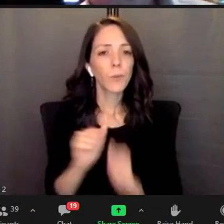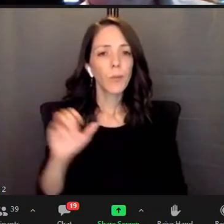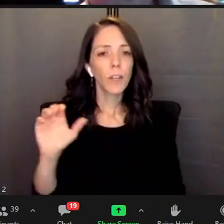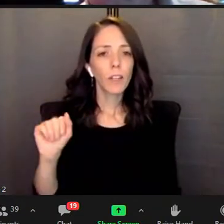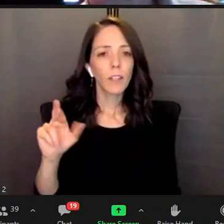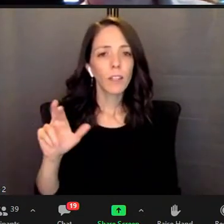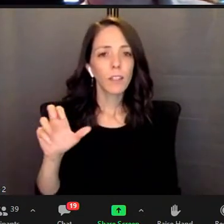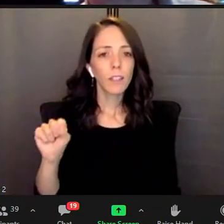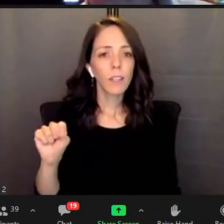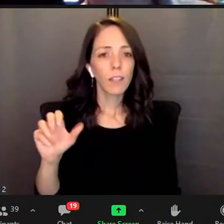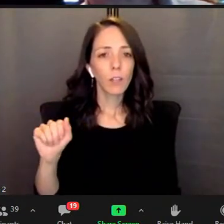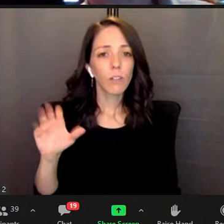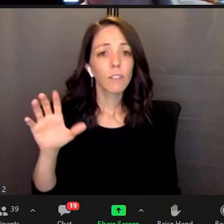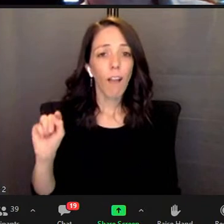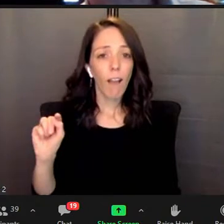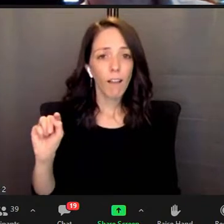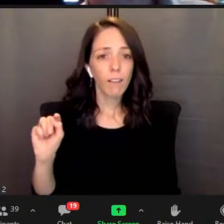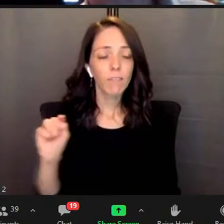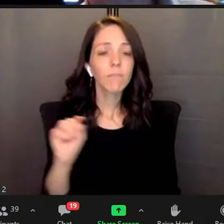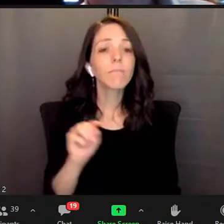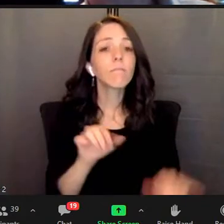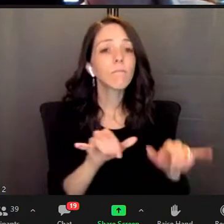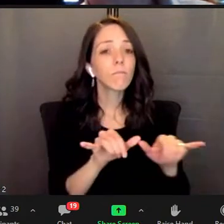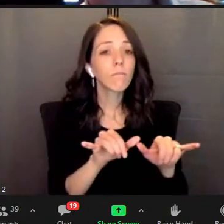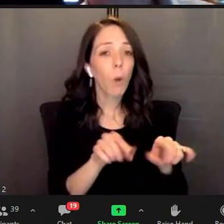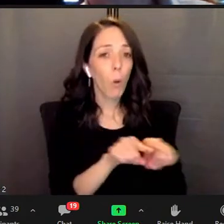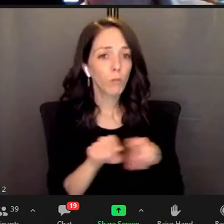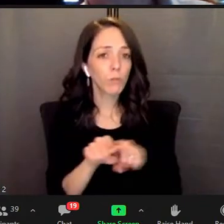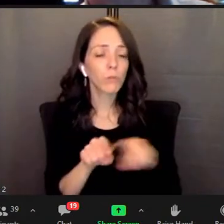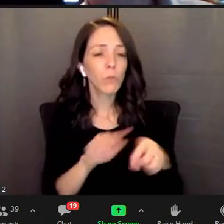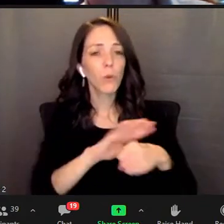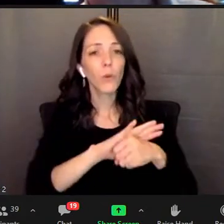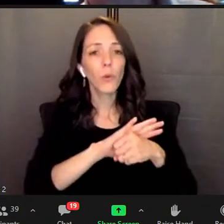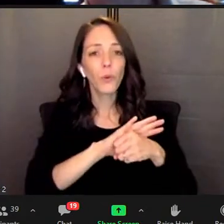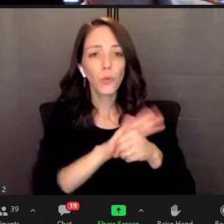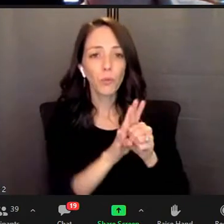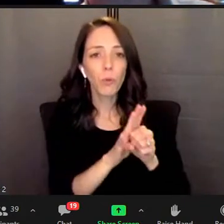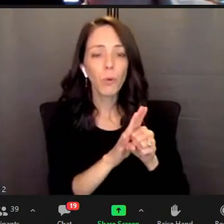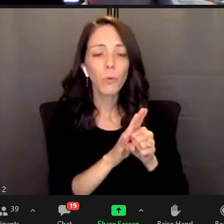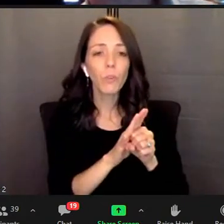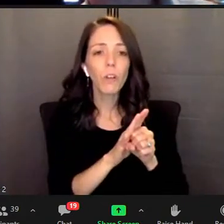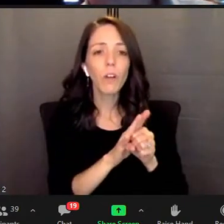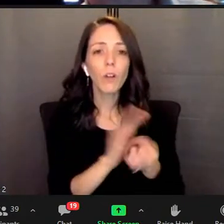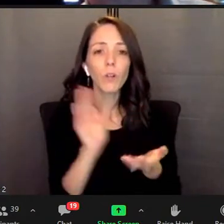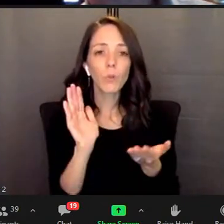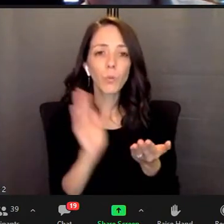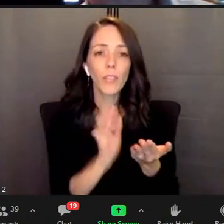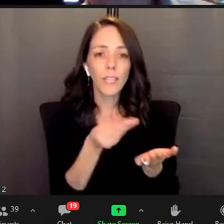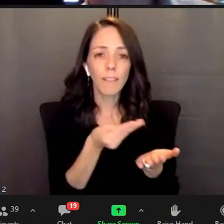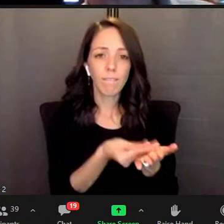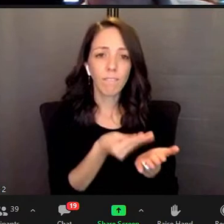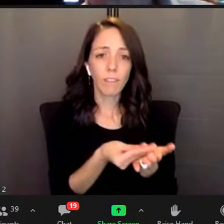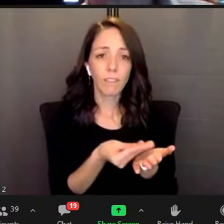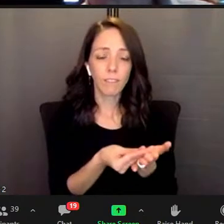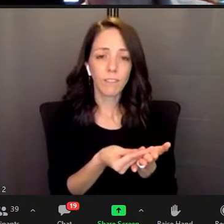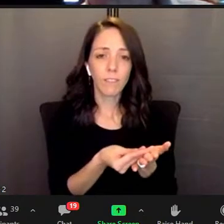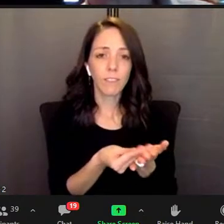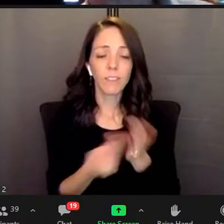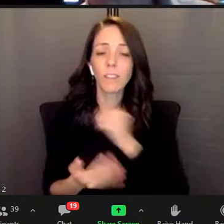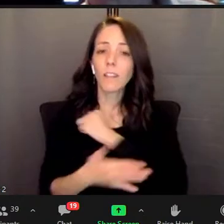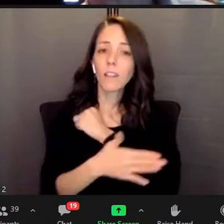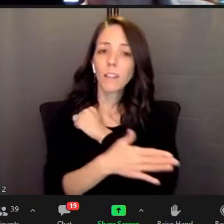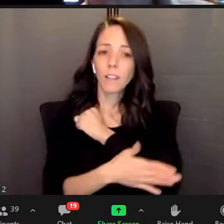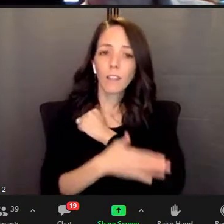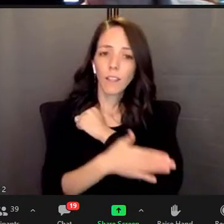the coronavirus relief funds. The county had the opportunity to invest $104